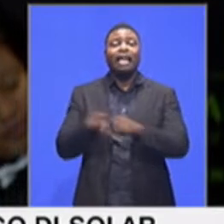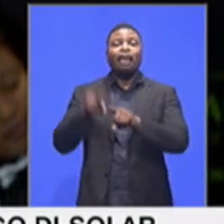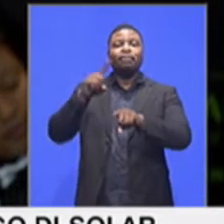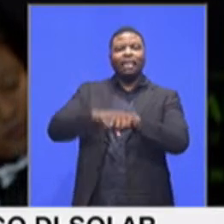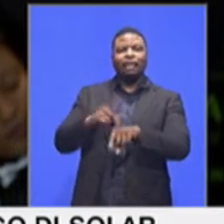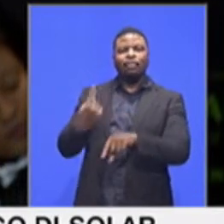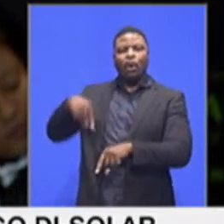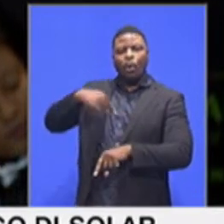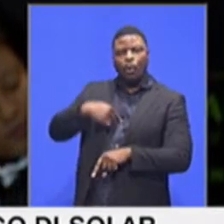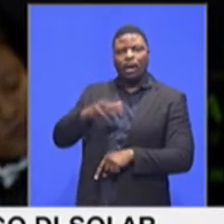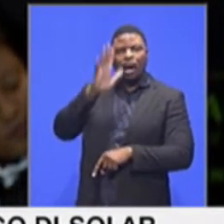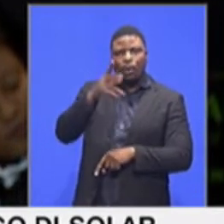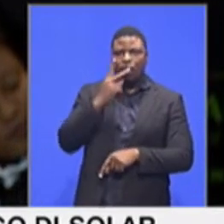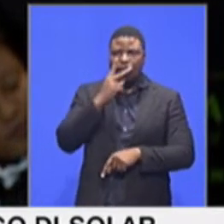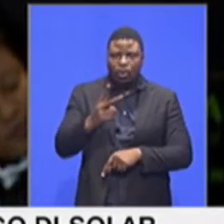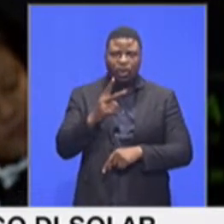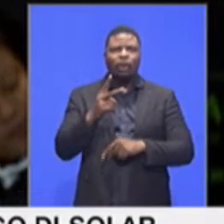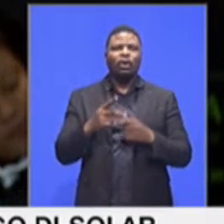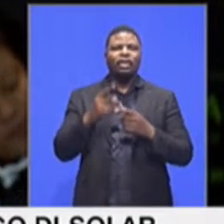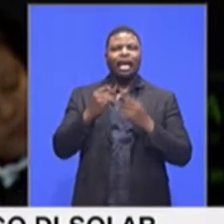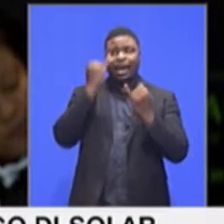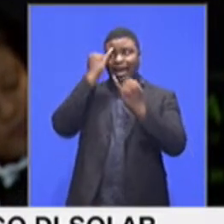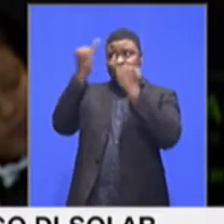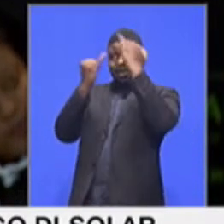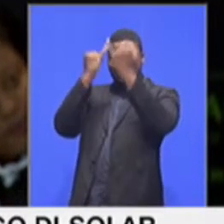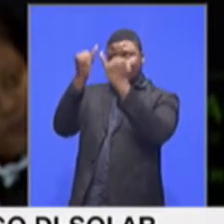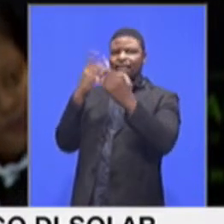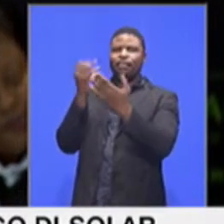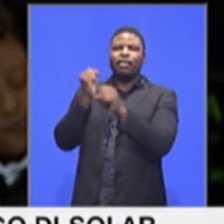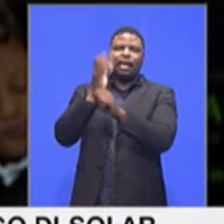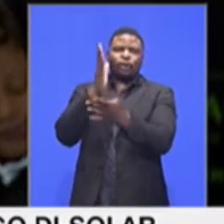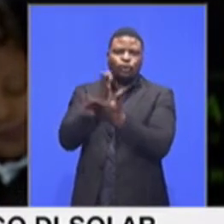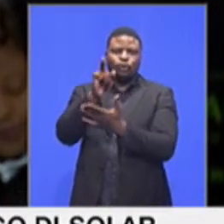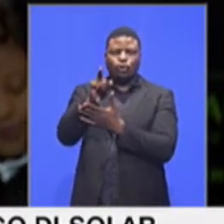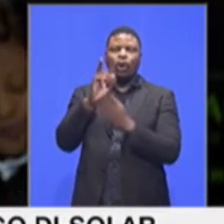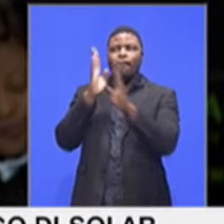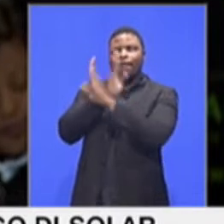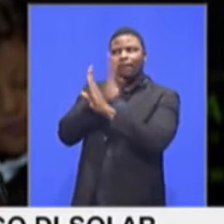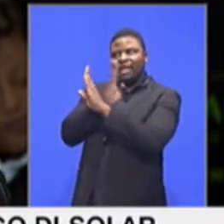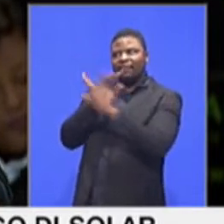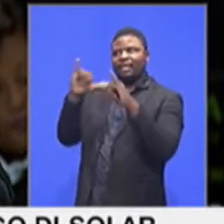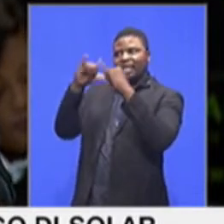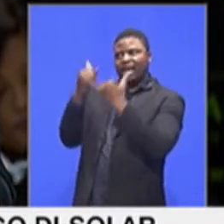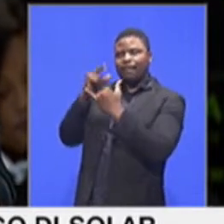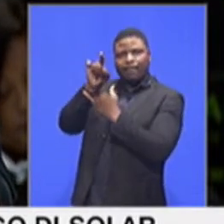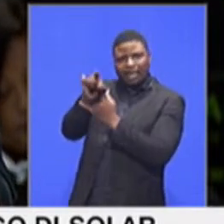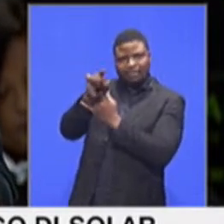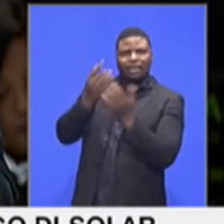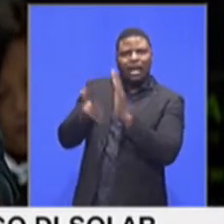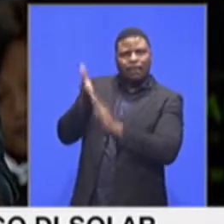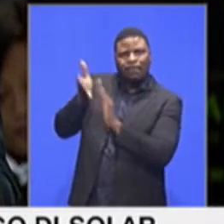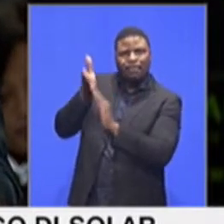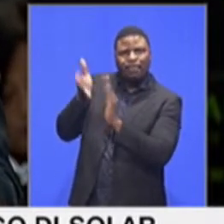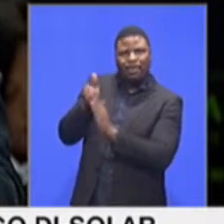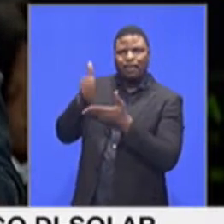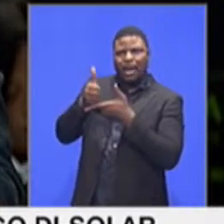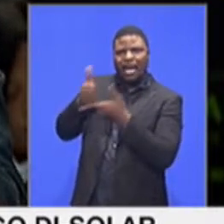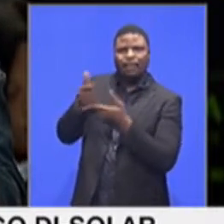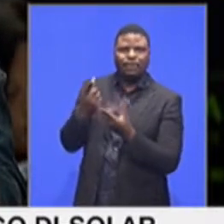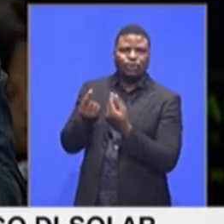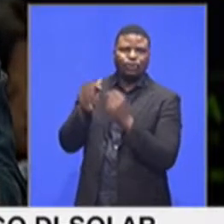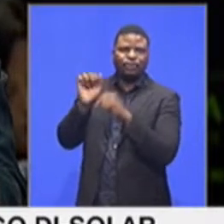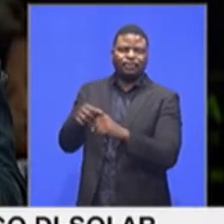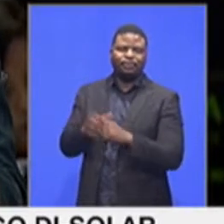at initiatives to leverage private sector resources in public infrastructure delivery. This is to